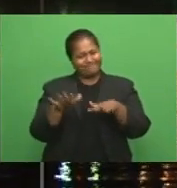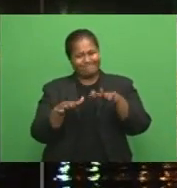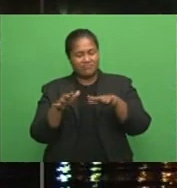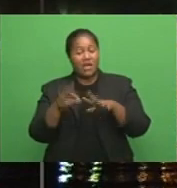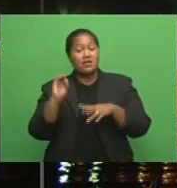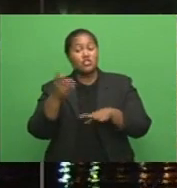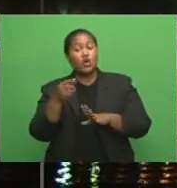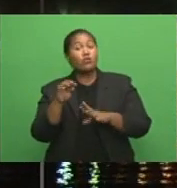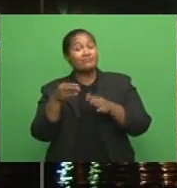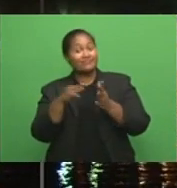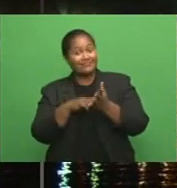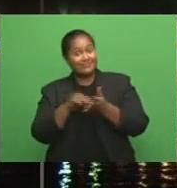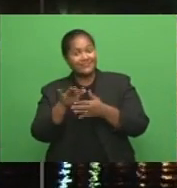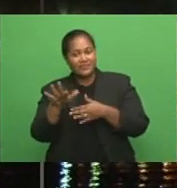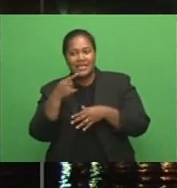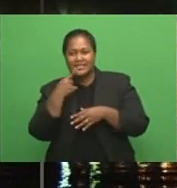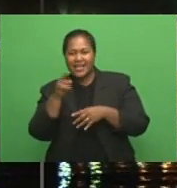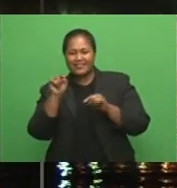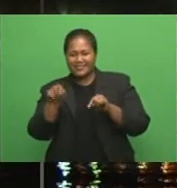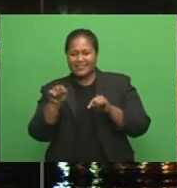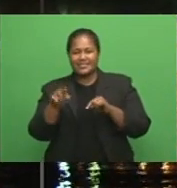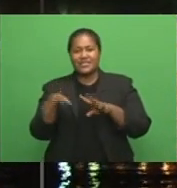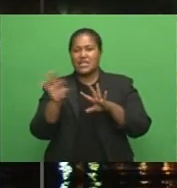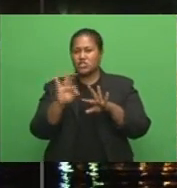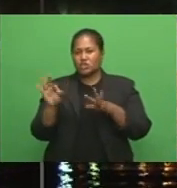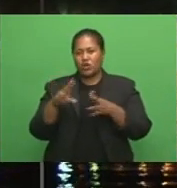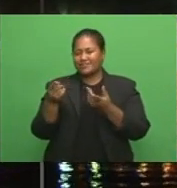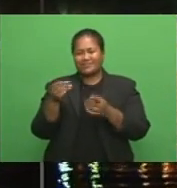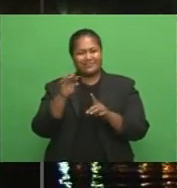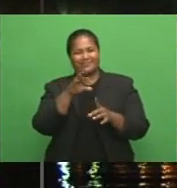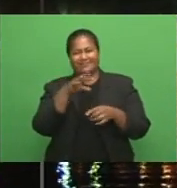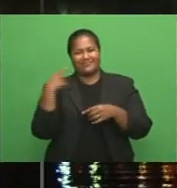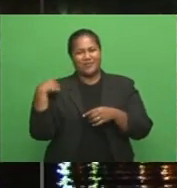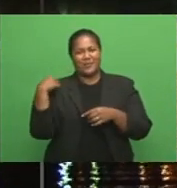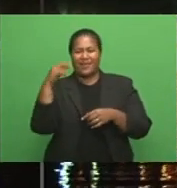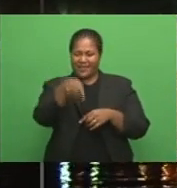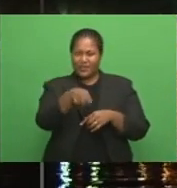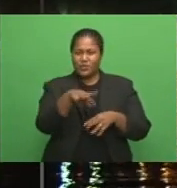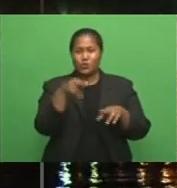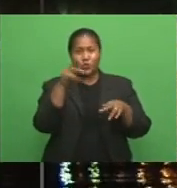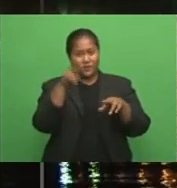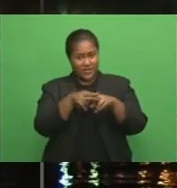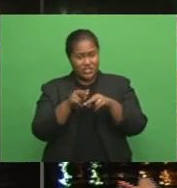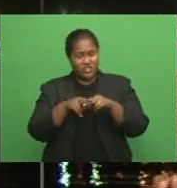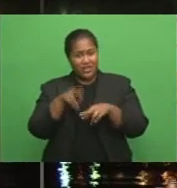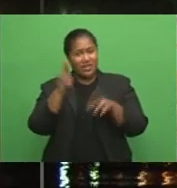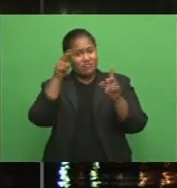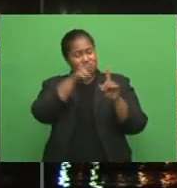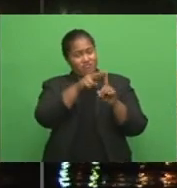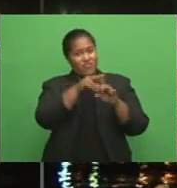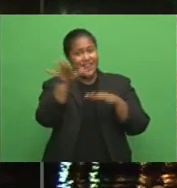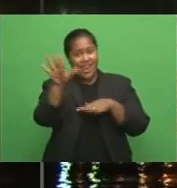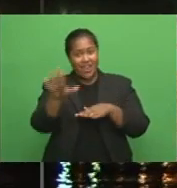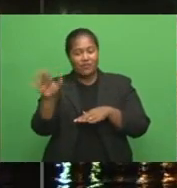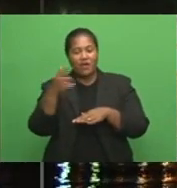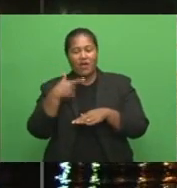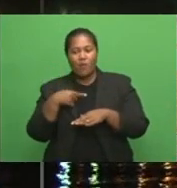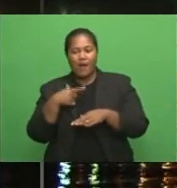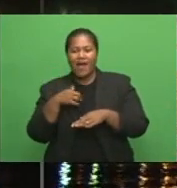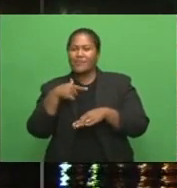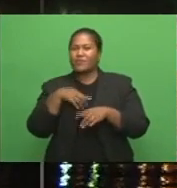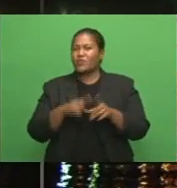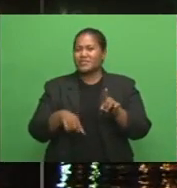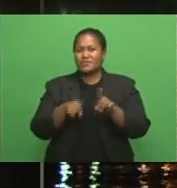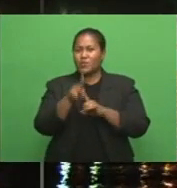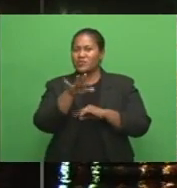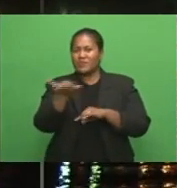Mbulitavu says this reform is not applicable to Fijians in rural and informal areas, as the majority do not need these goods on